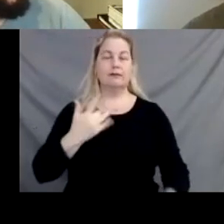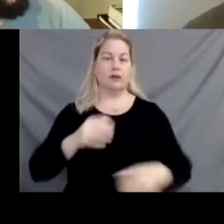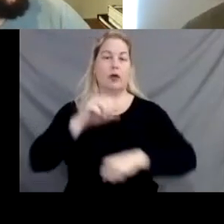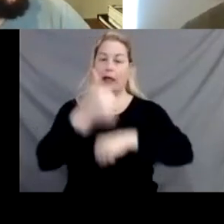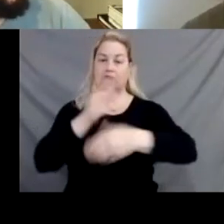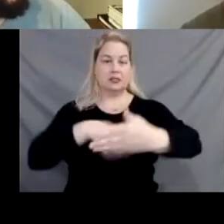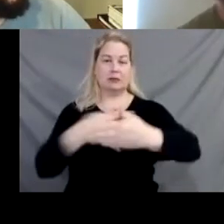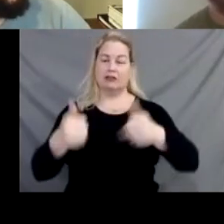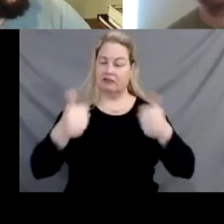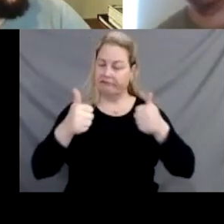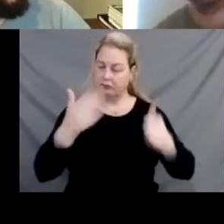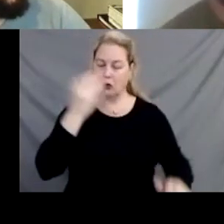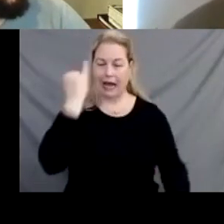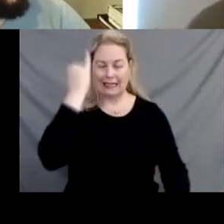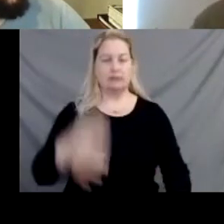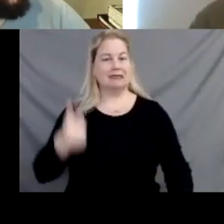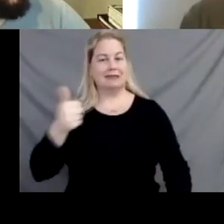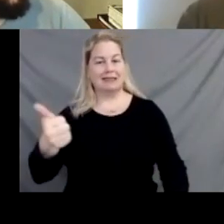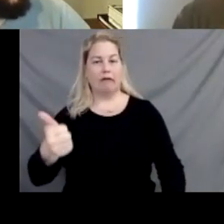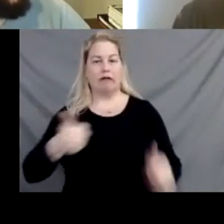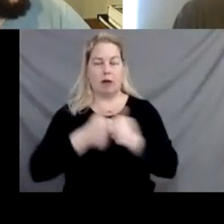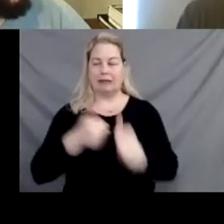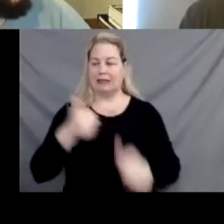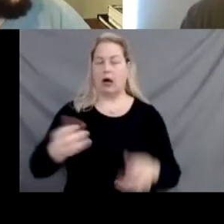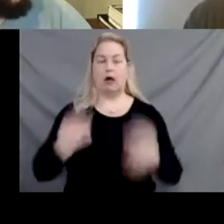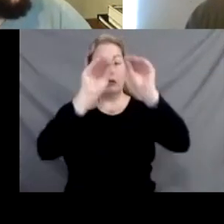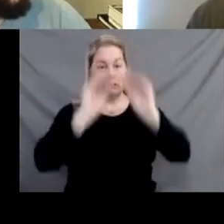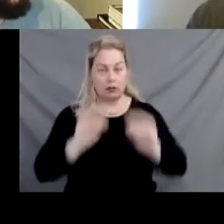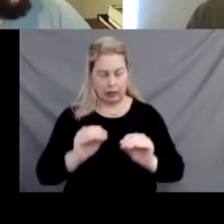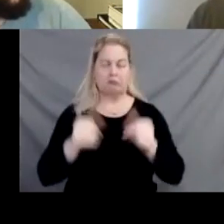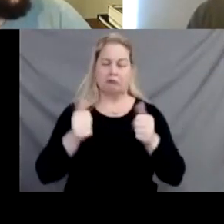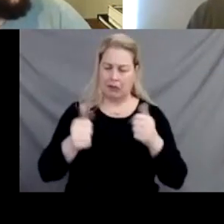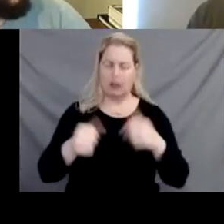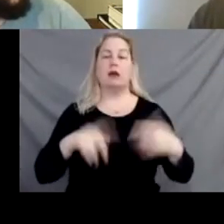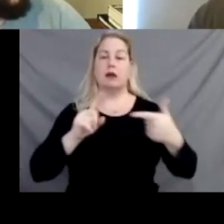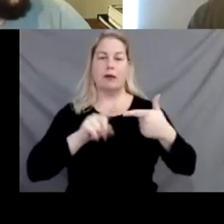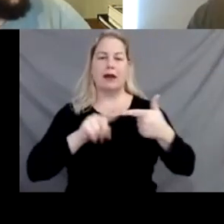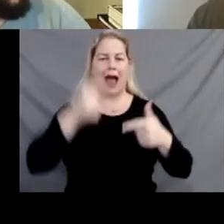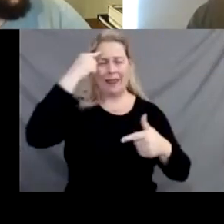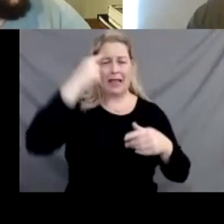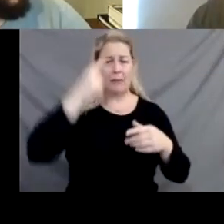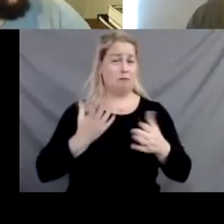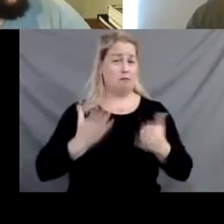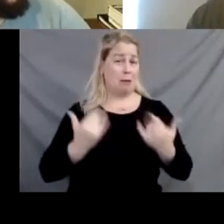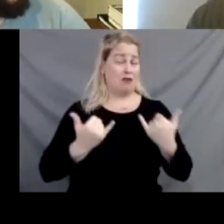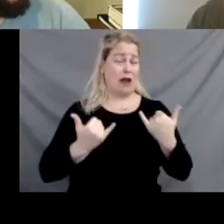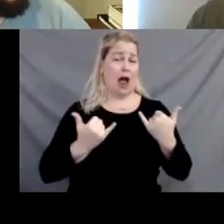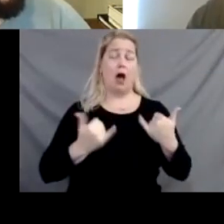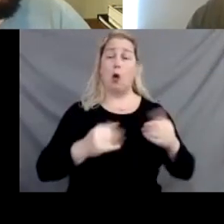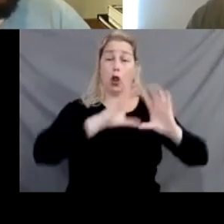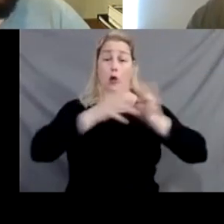having folks self-update those spreadsheets makes sense, but I also think in the interim, perhaps just emailing the co-chairs in